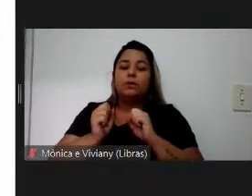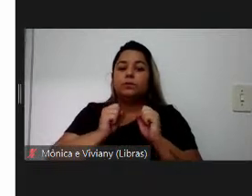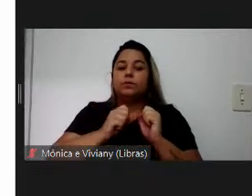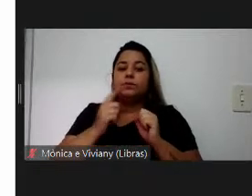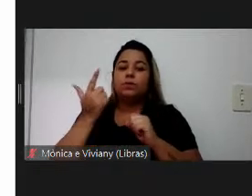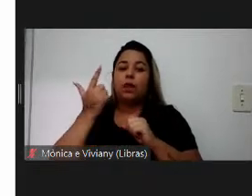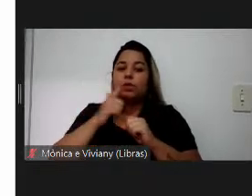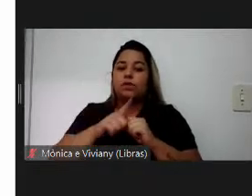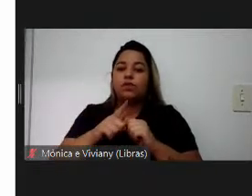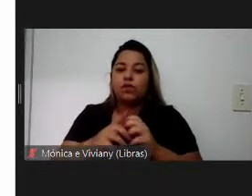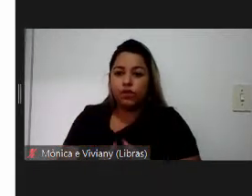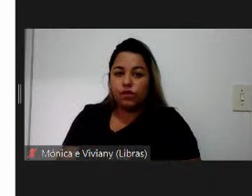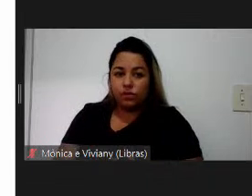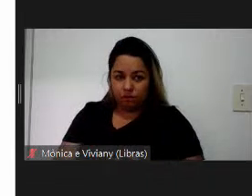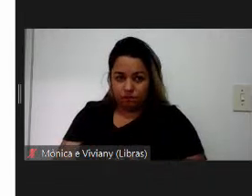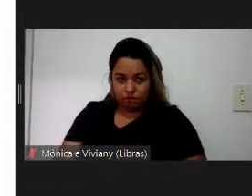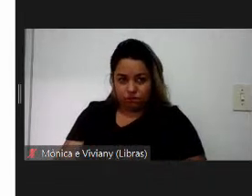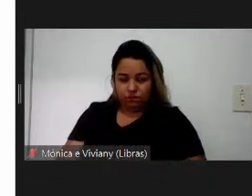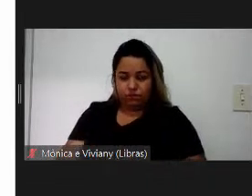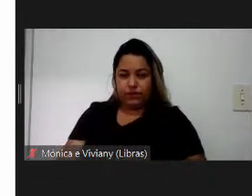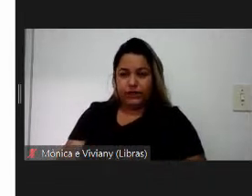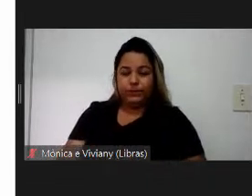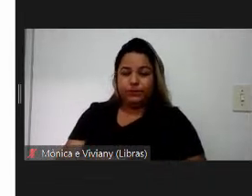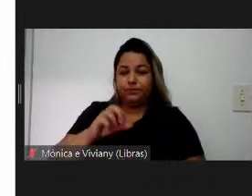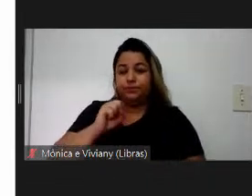Okay, one more.